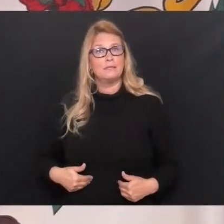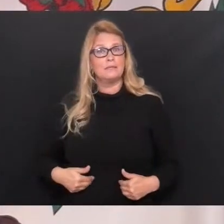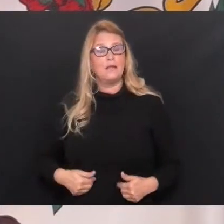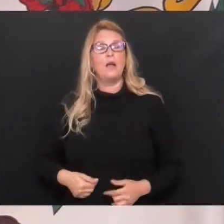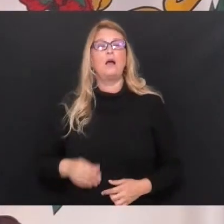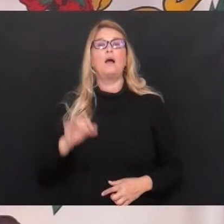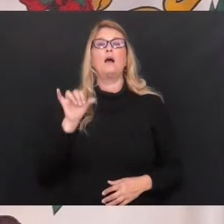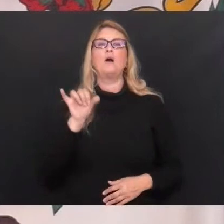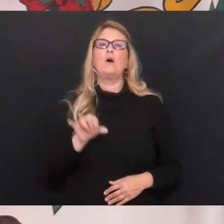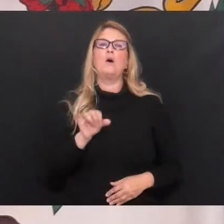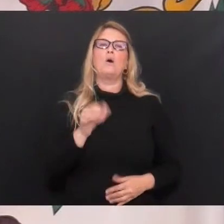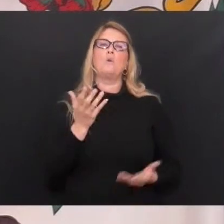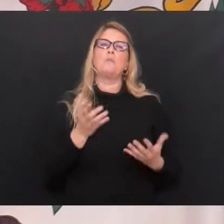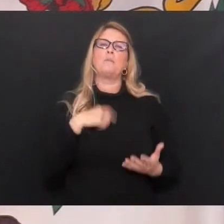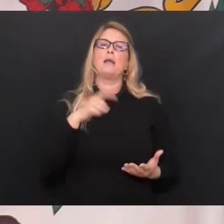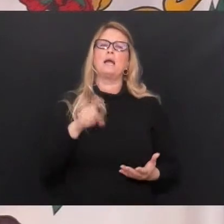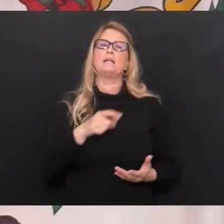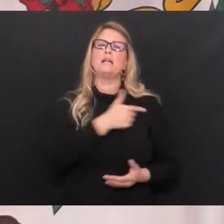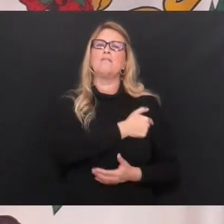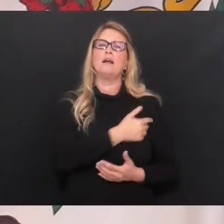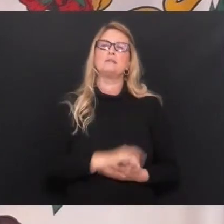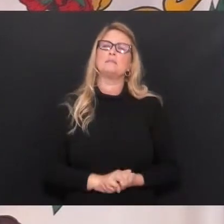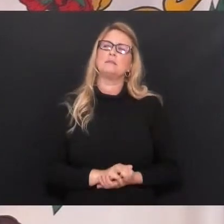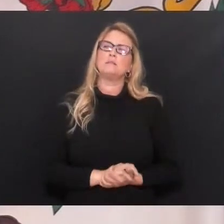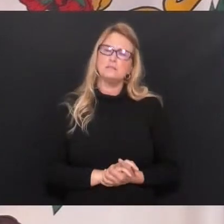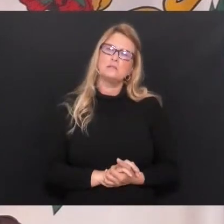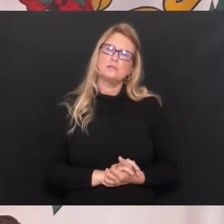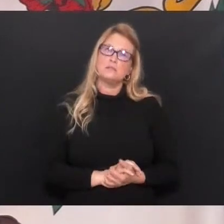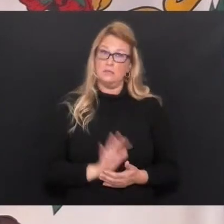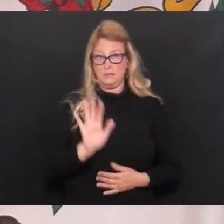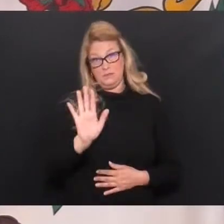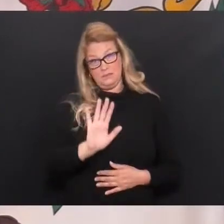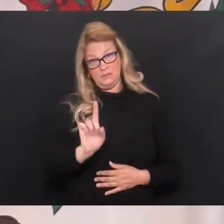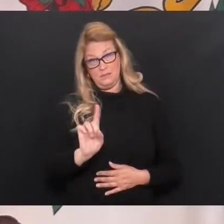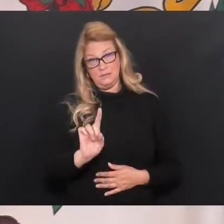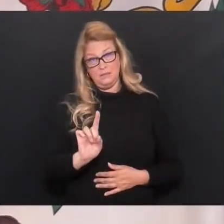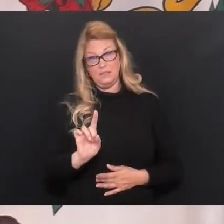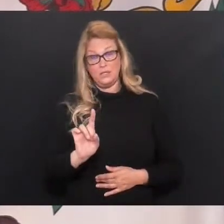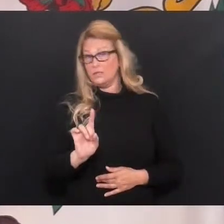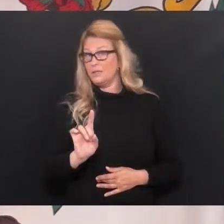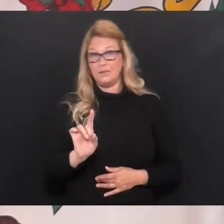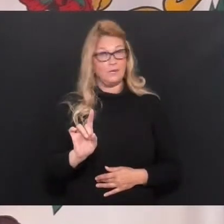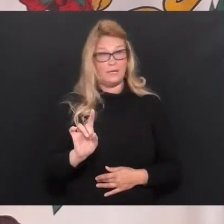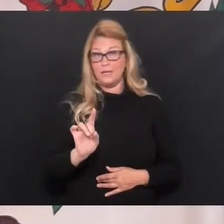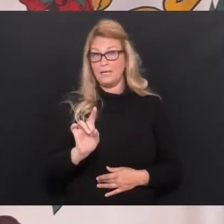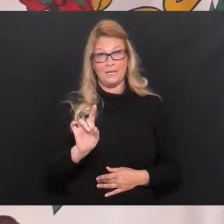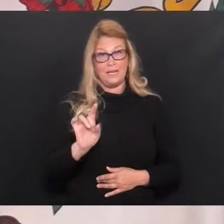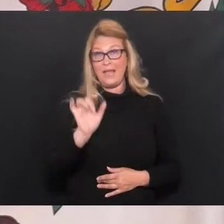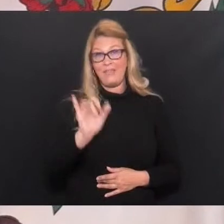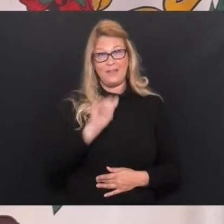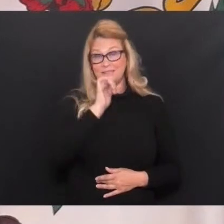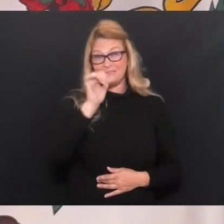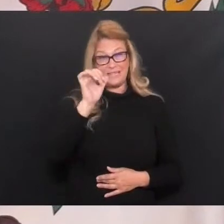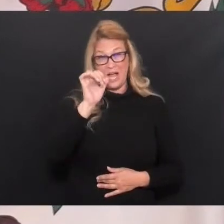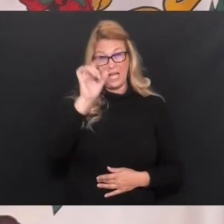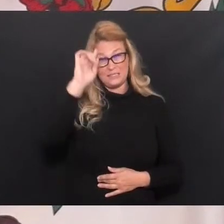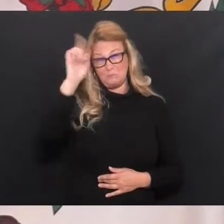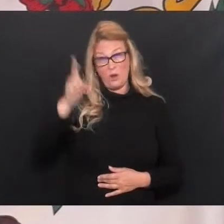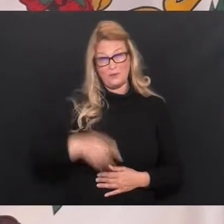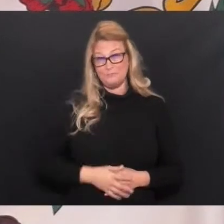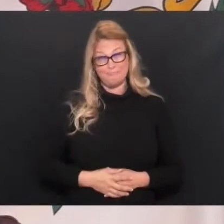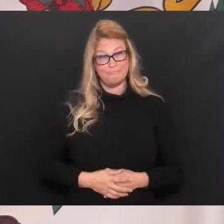say, oh, dag, you know, I need to go do this. Well, that's just not very smart, you